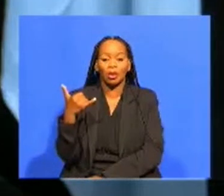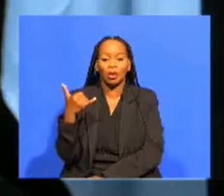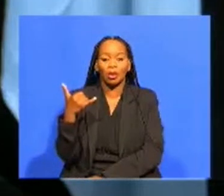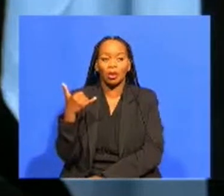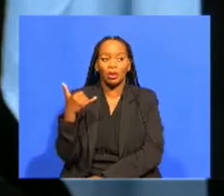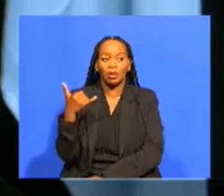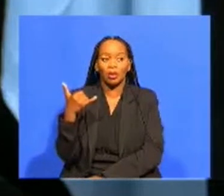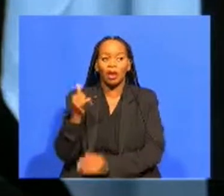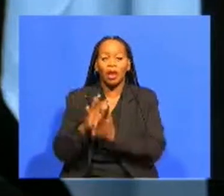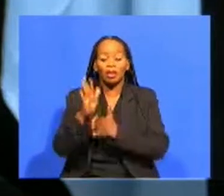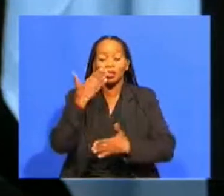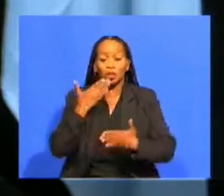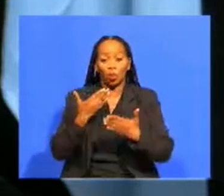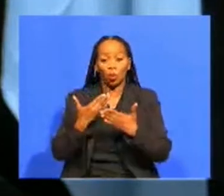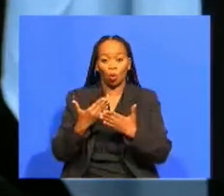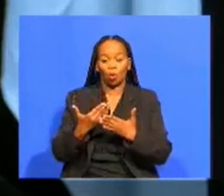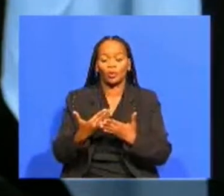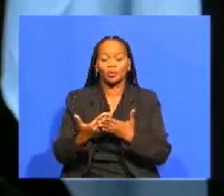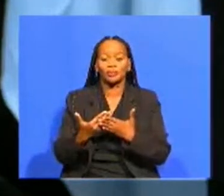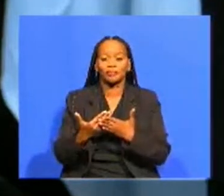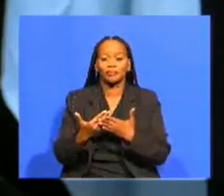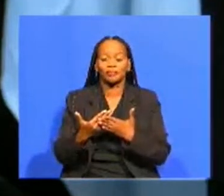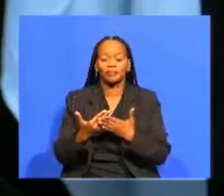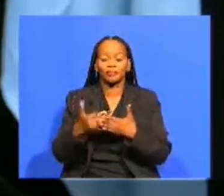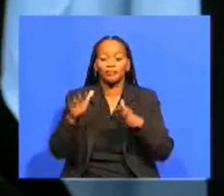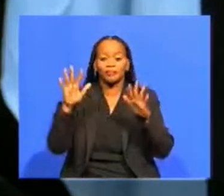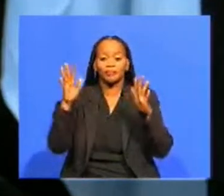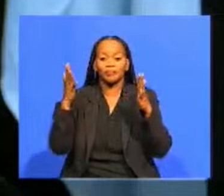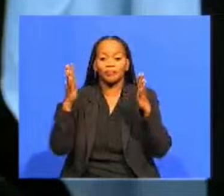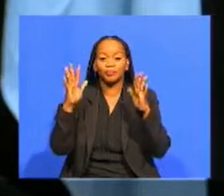And that's the beauty of it.